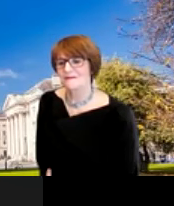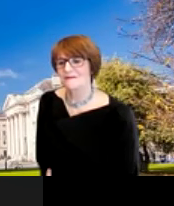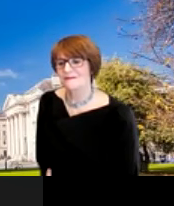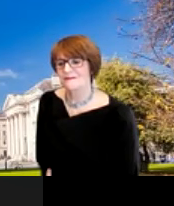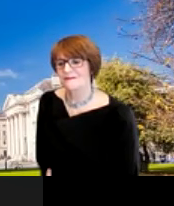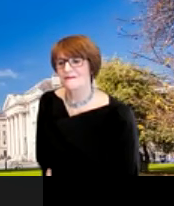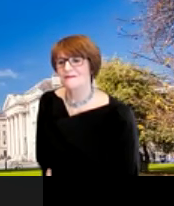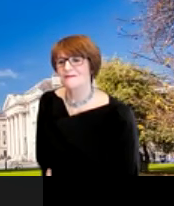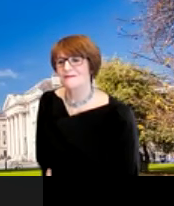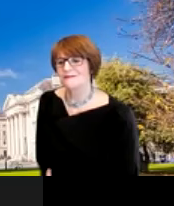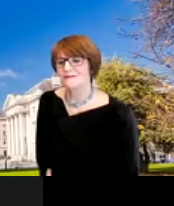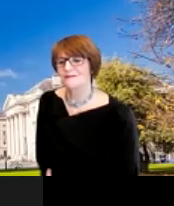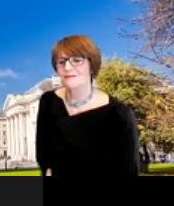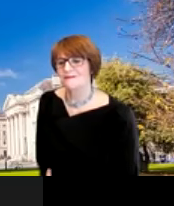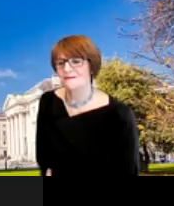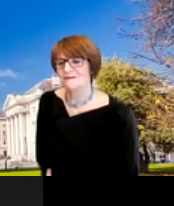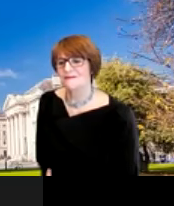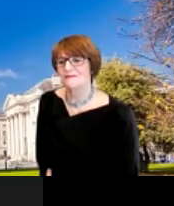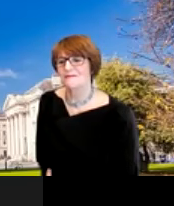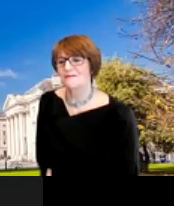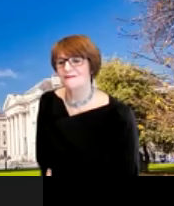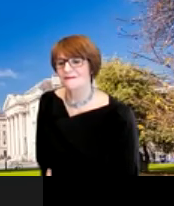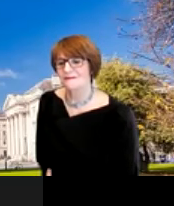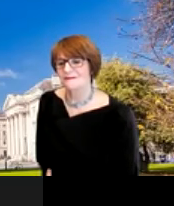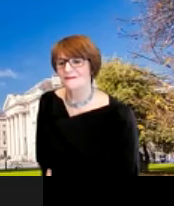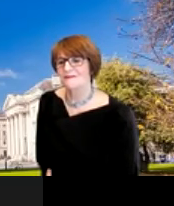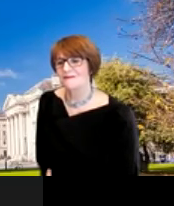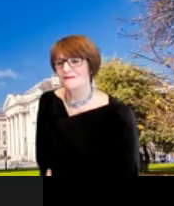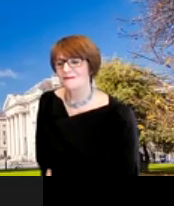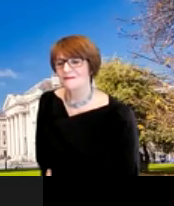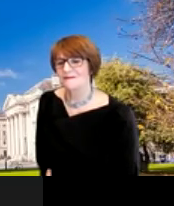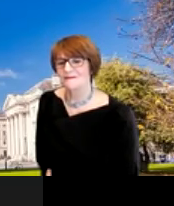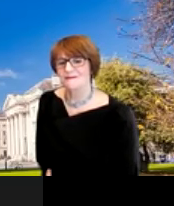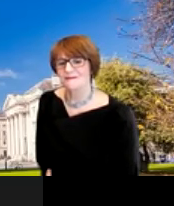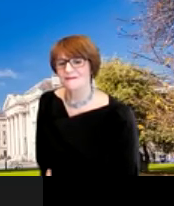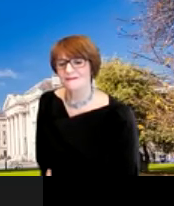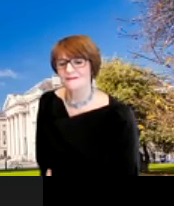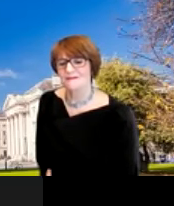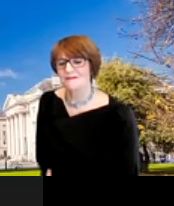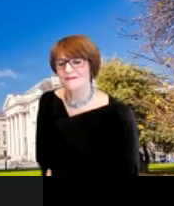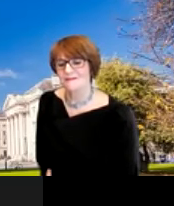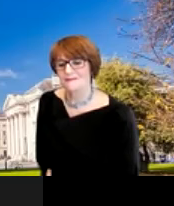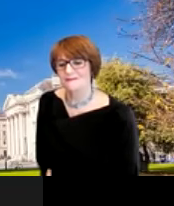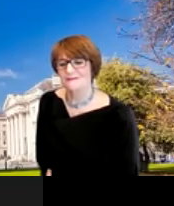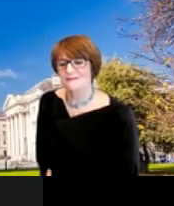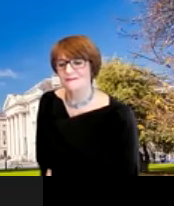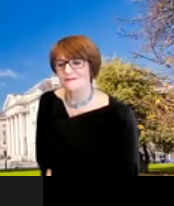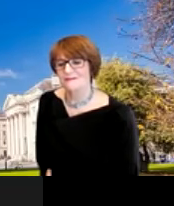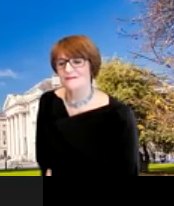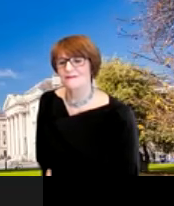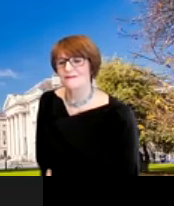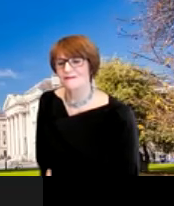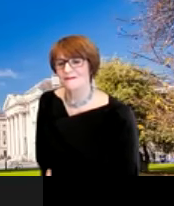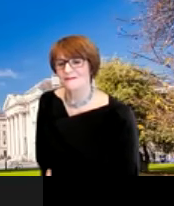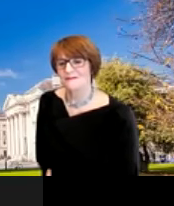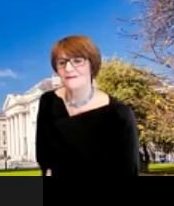for families who were caring at home. And IDS-TILDA has a family carer study, and we'll have an opportunity to look at